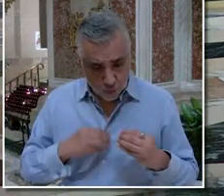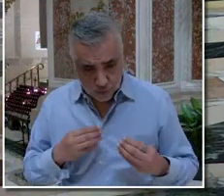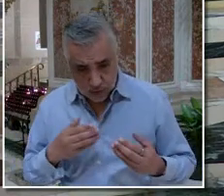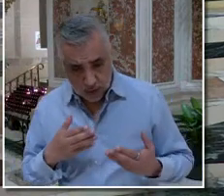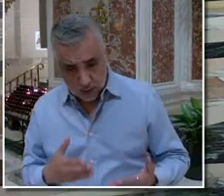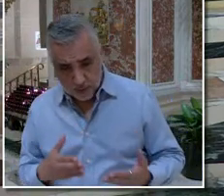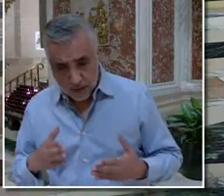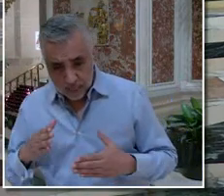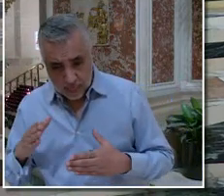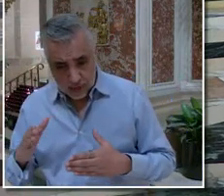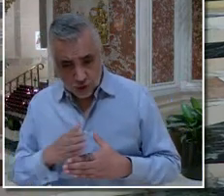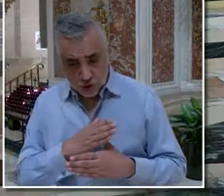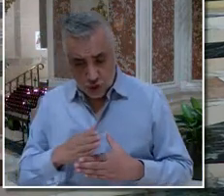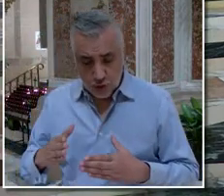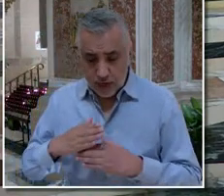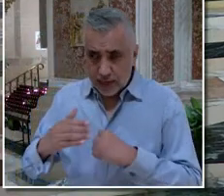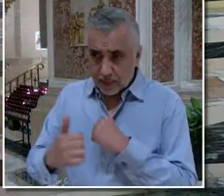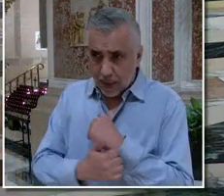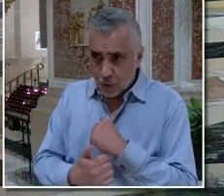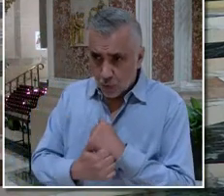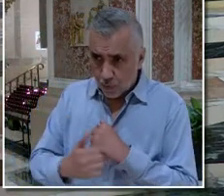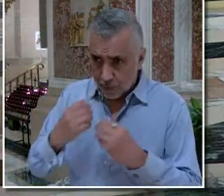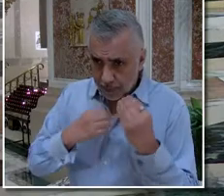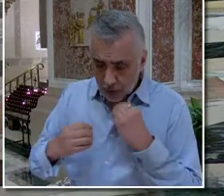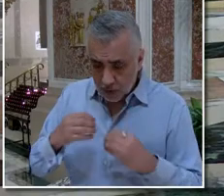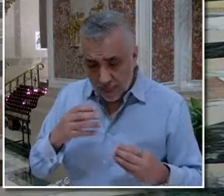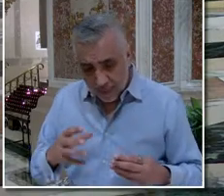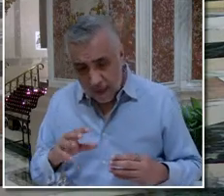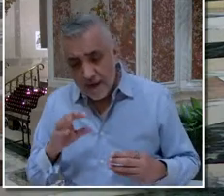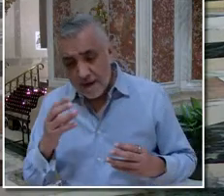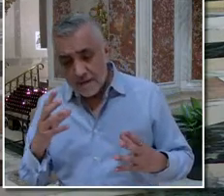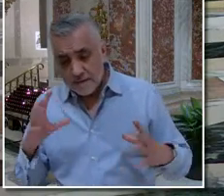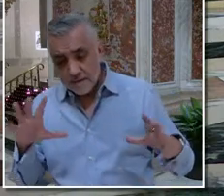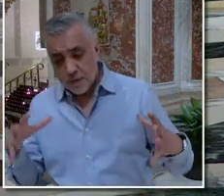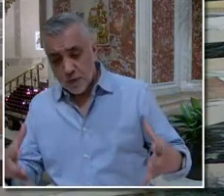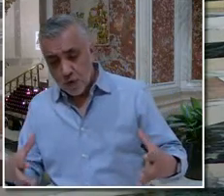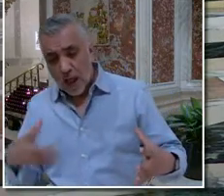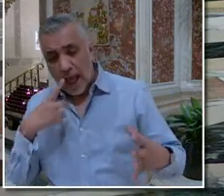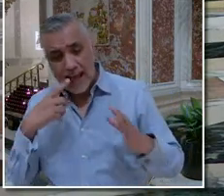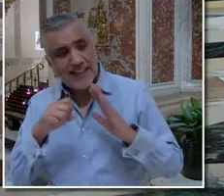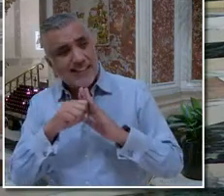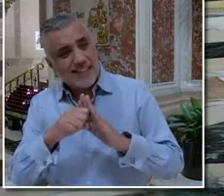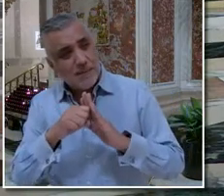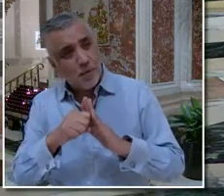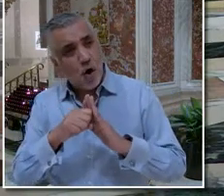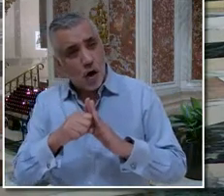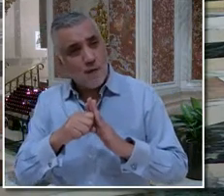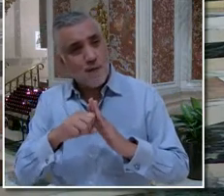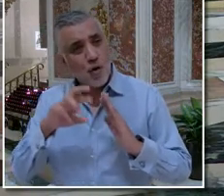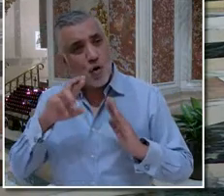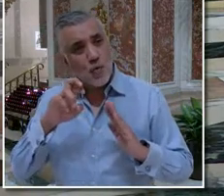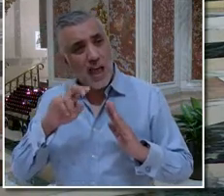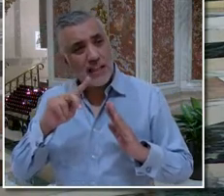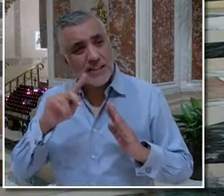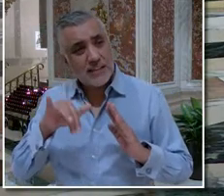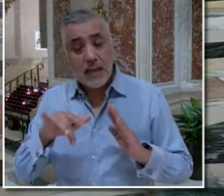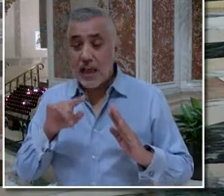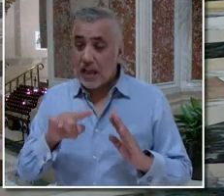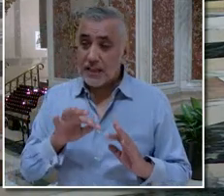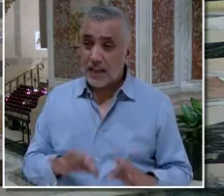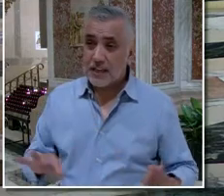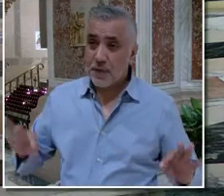that are shared in the Passover meal each hold the symbol of a reality far more